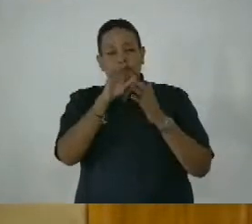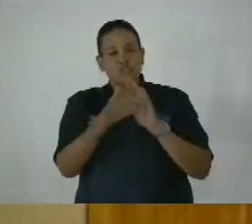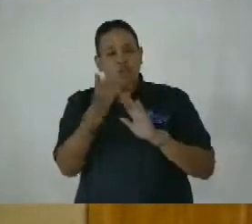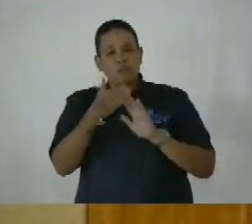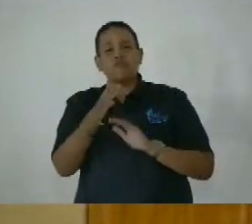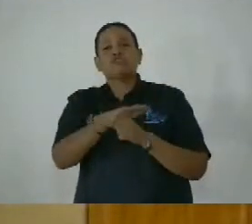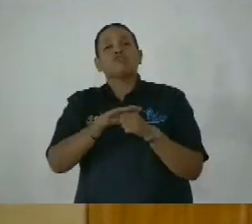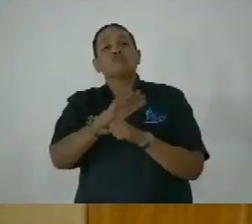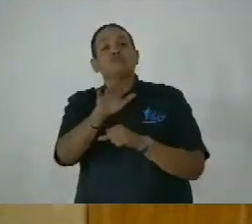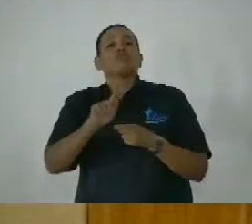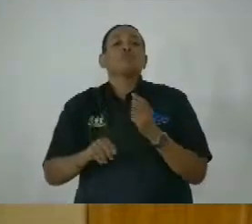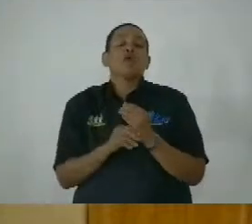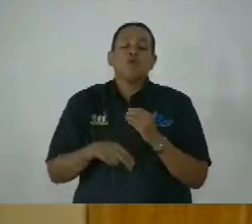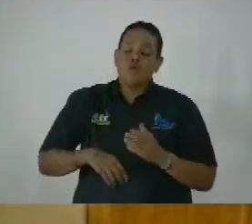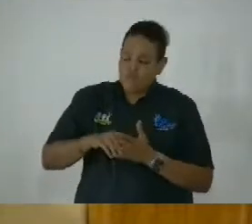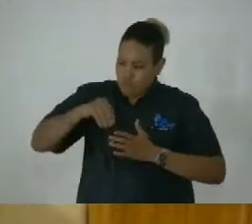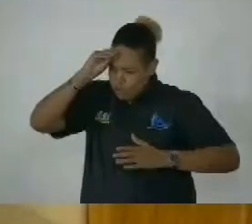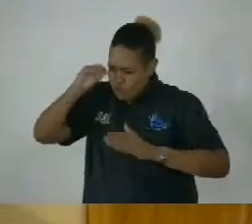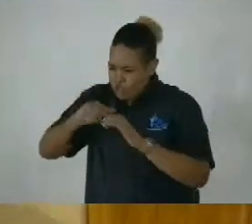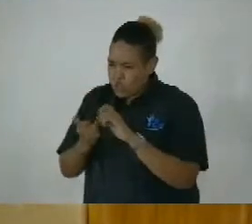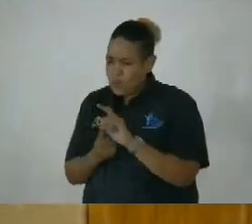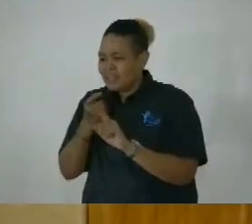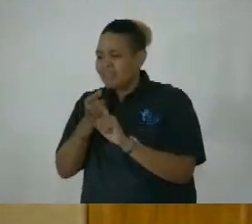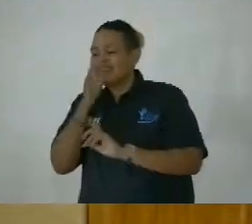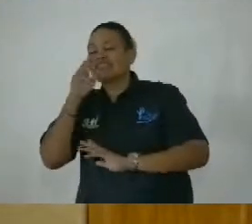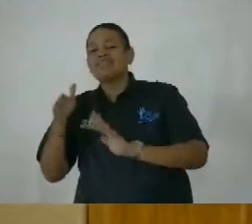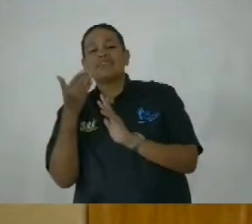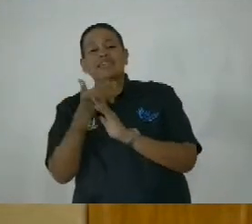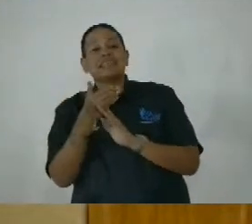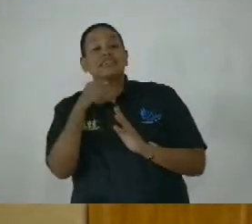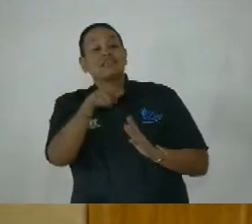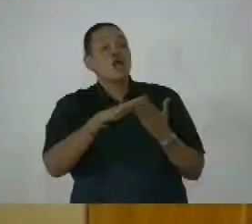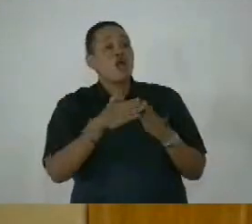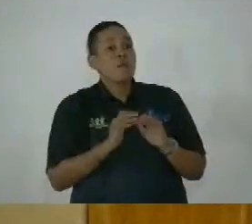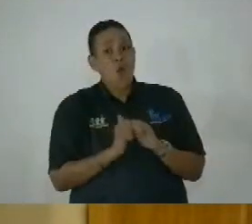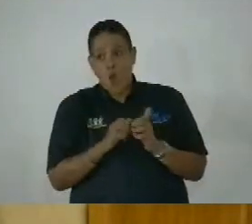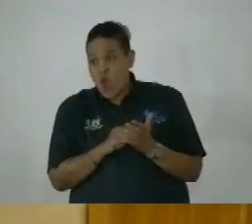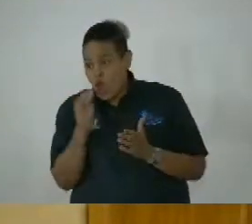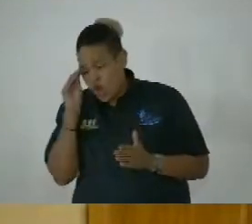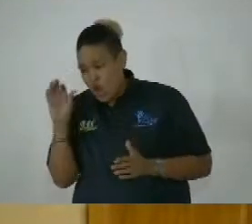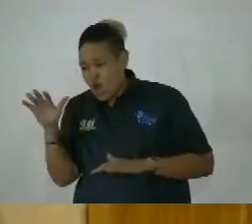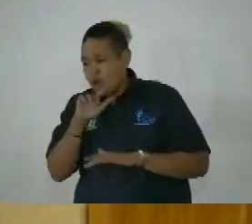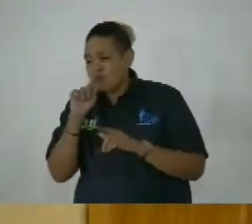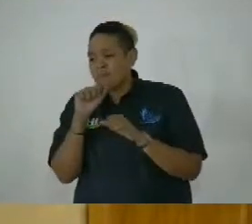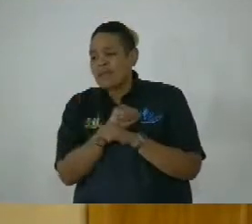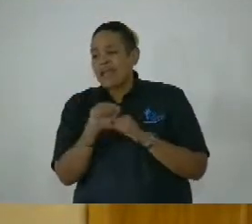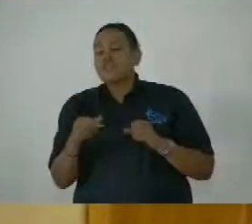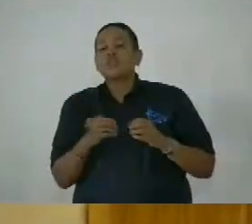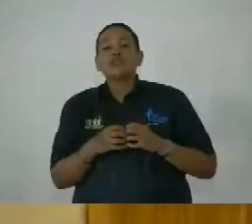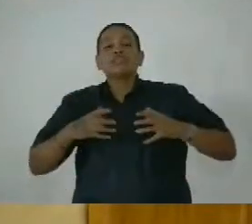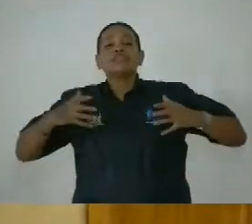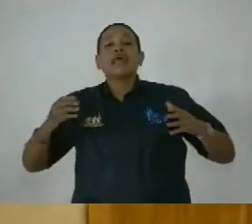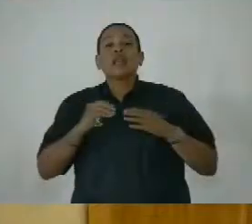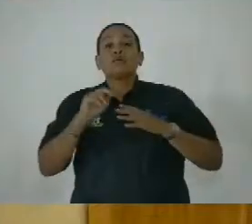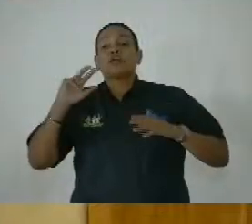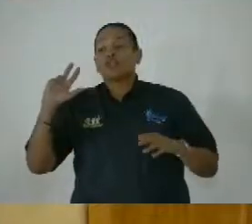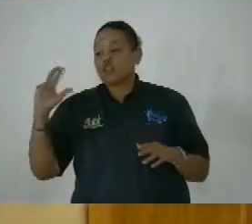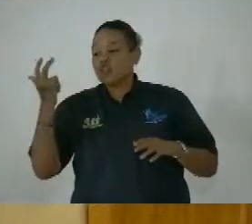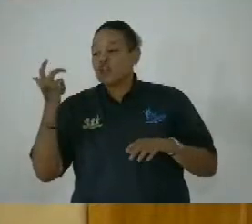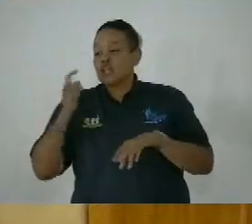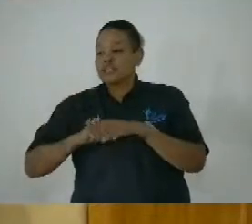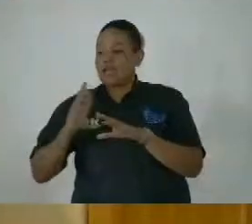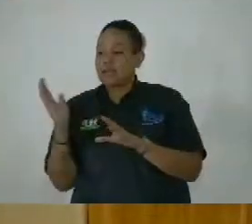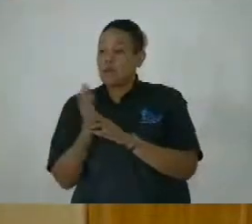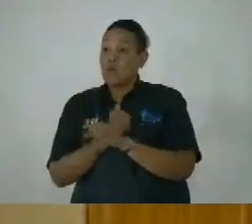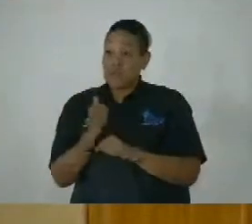learned how to effectively intervene in these communities, and will ensure that it is scaled up in the third term, in fact, cover all